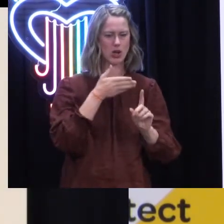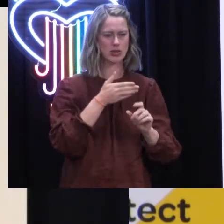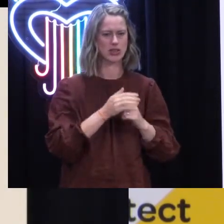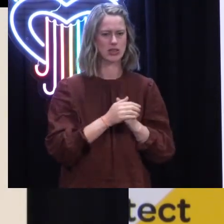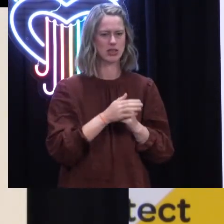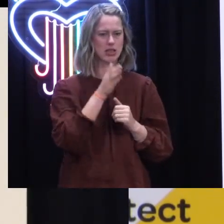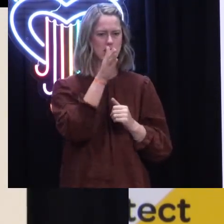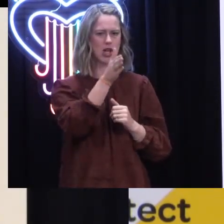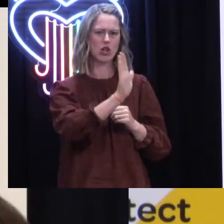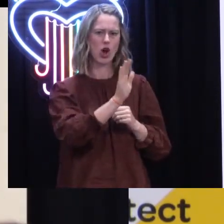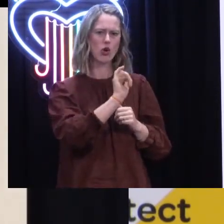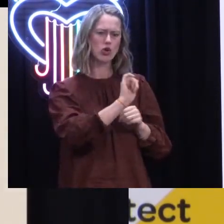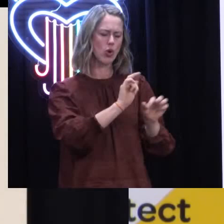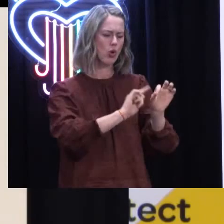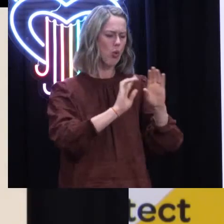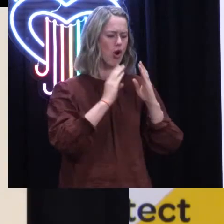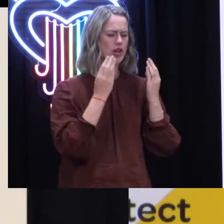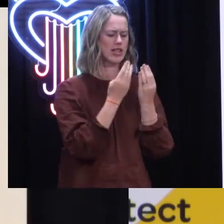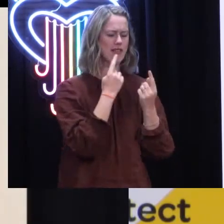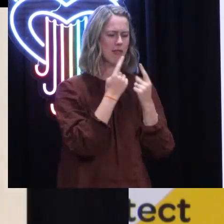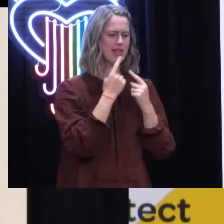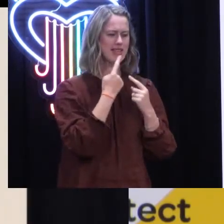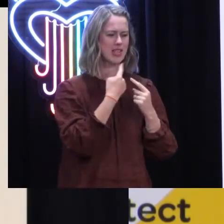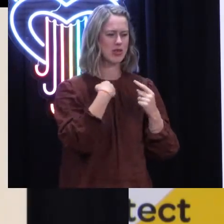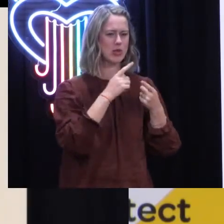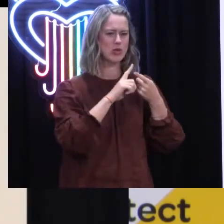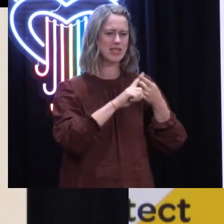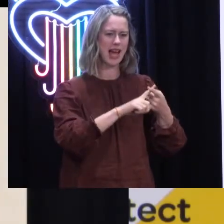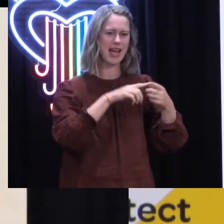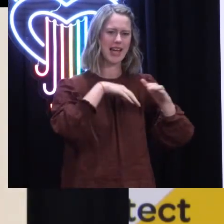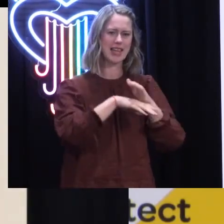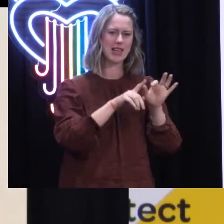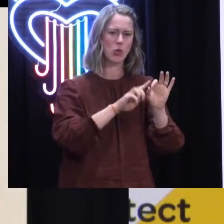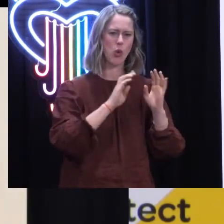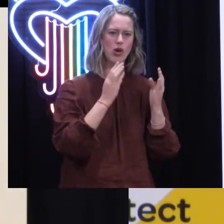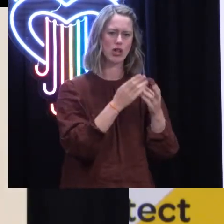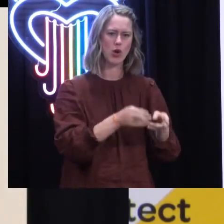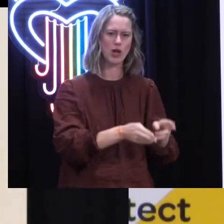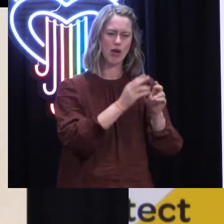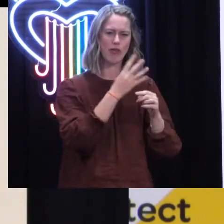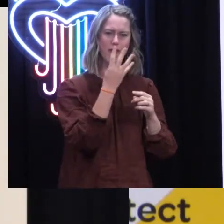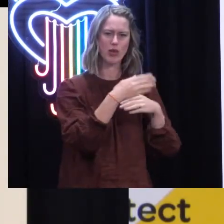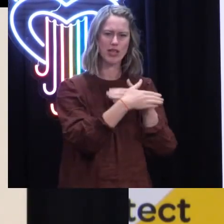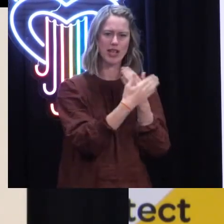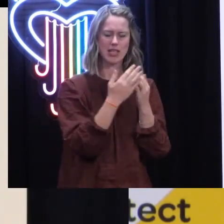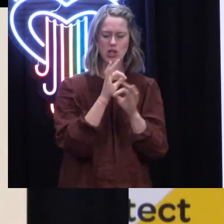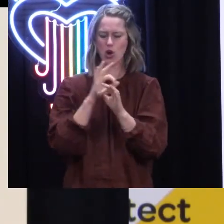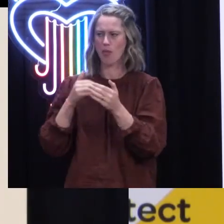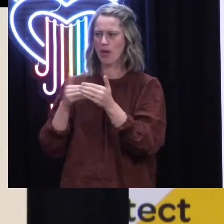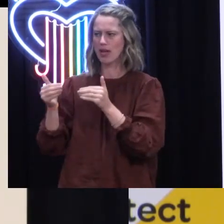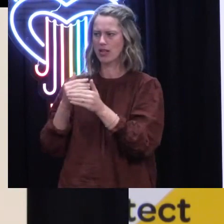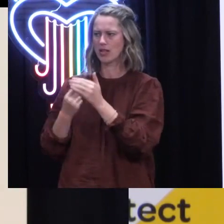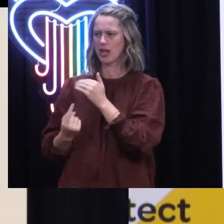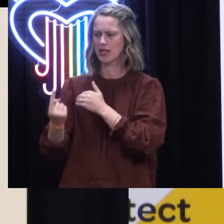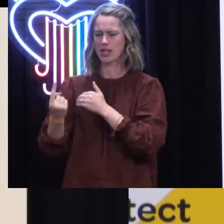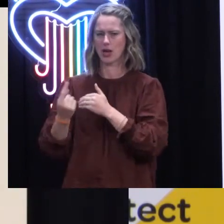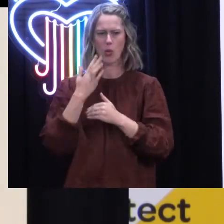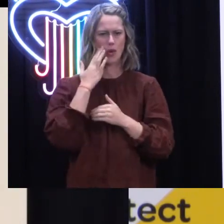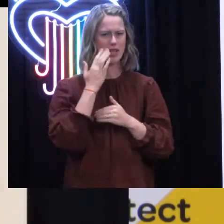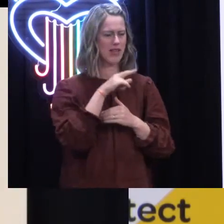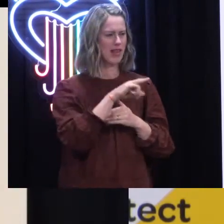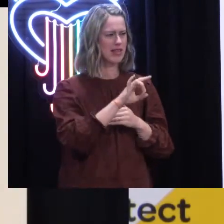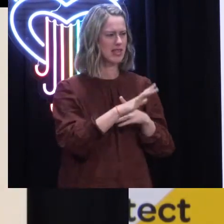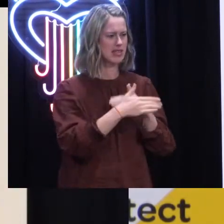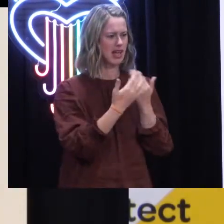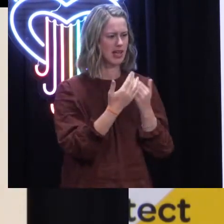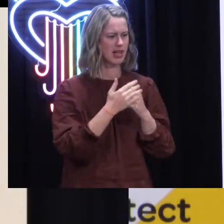specifically on your quarantine information, it says you'll need to stay in quarantine for 14 days, not managed isolation. So when did that 10-day?